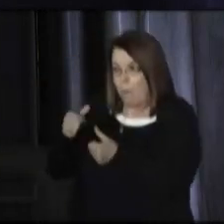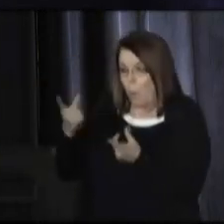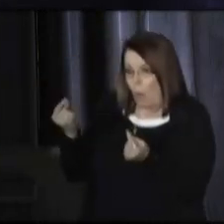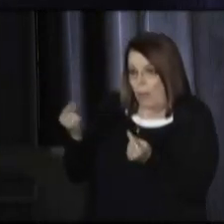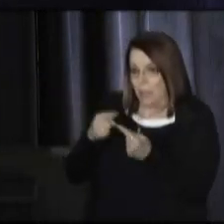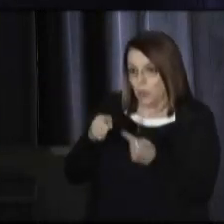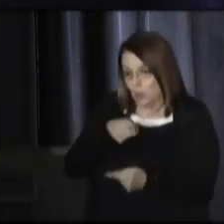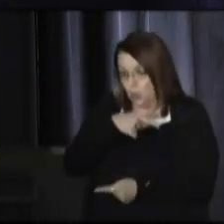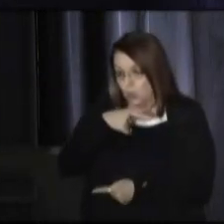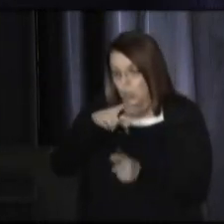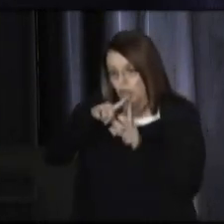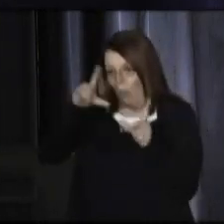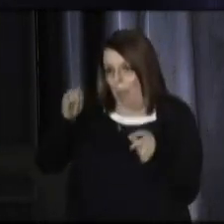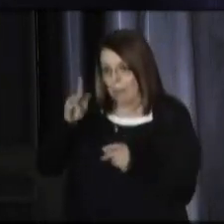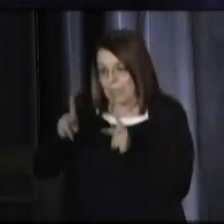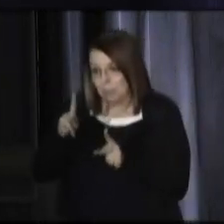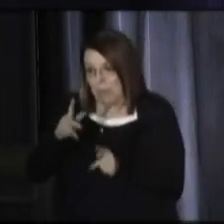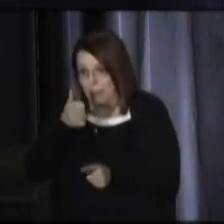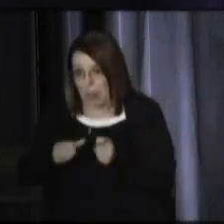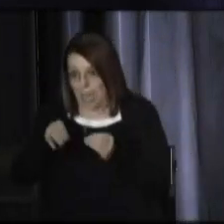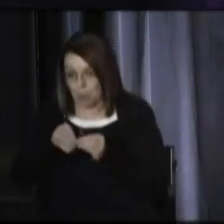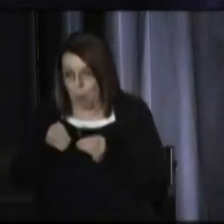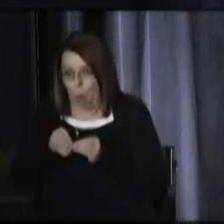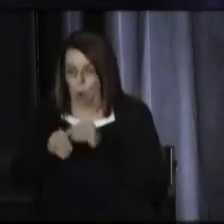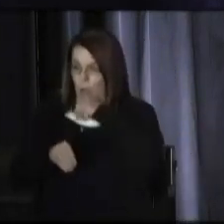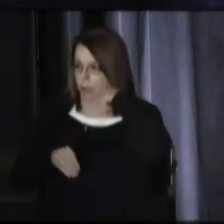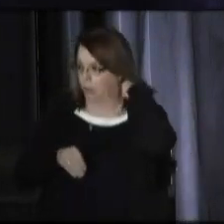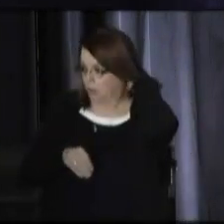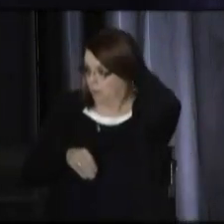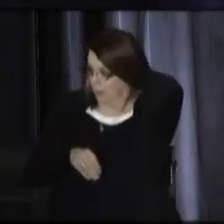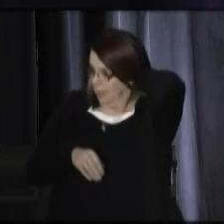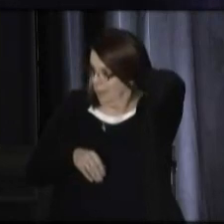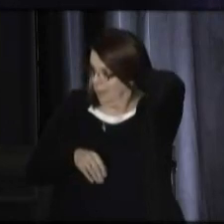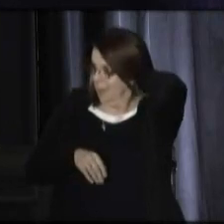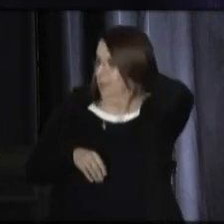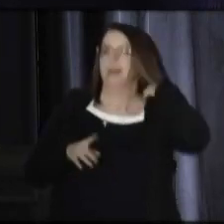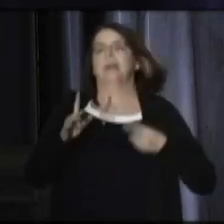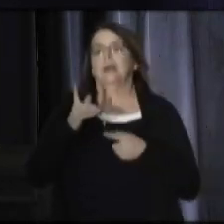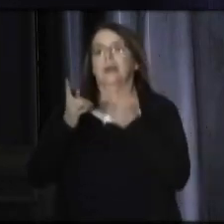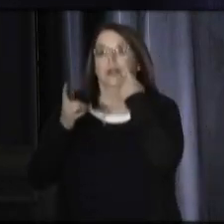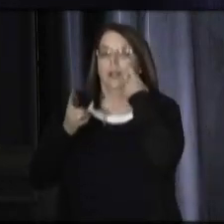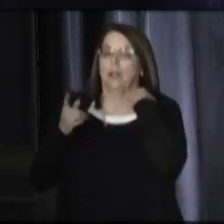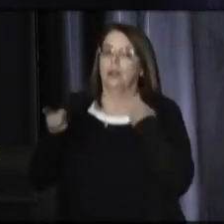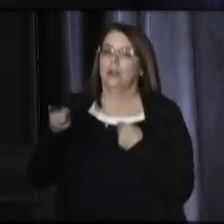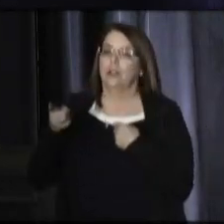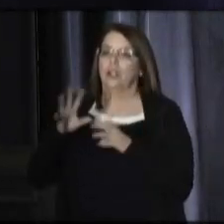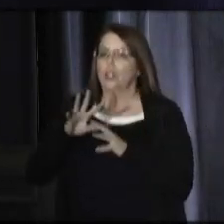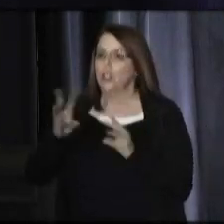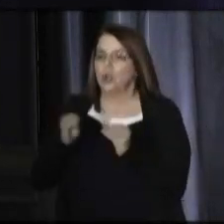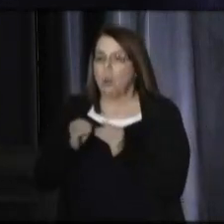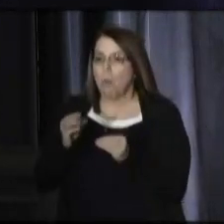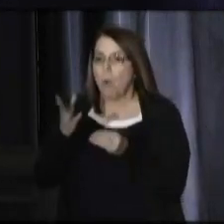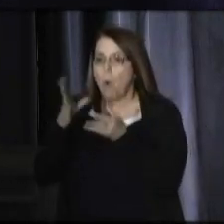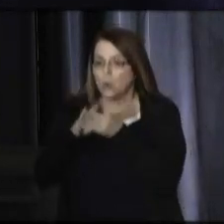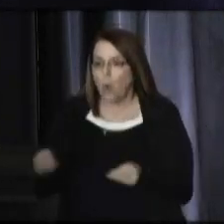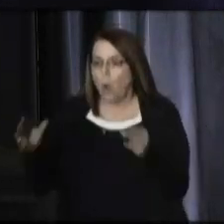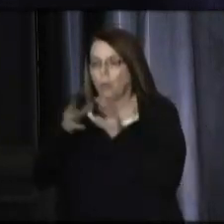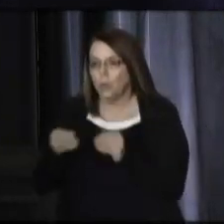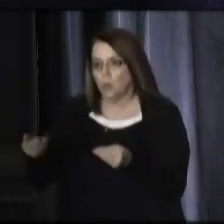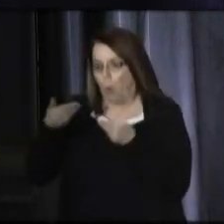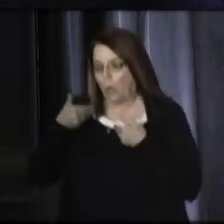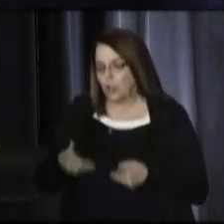belly button of his own, he was immune to the village monster and decapitated it easy with his sword. But Baba told Mama she